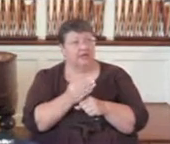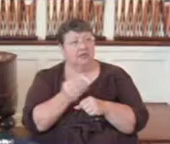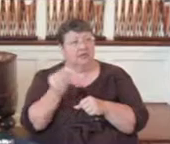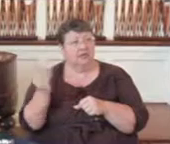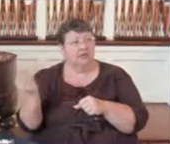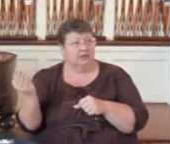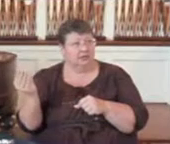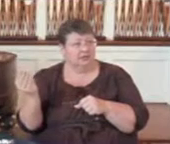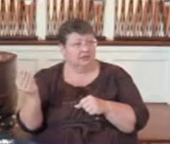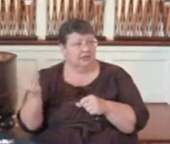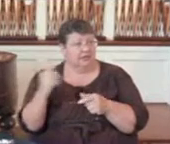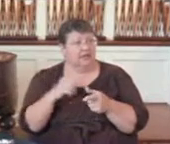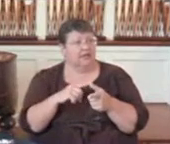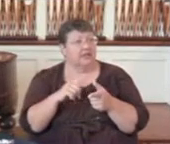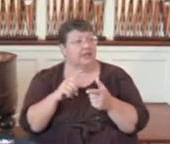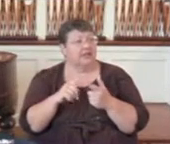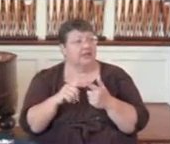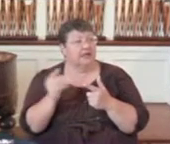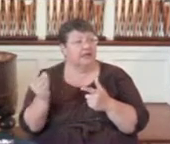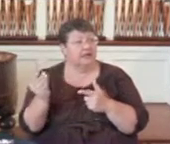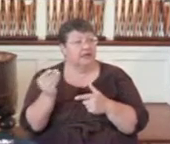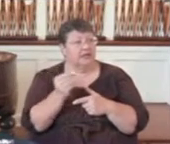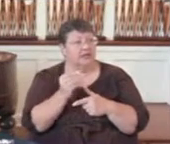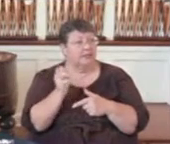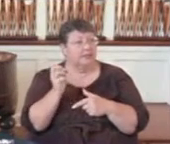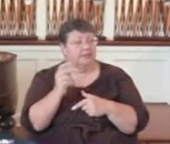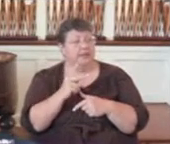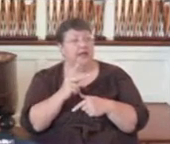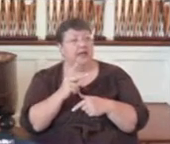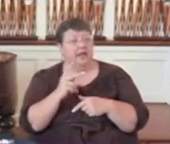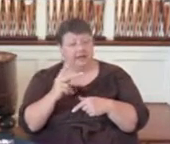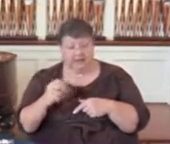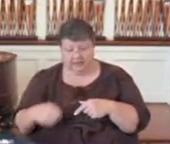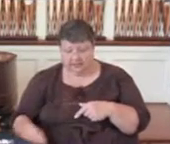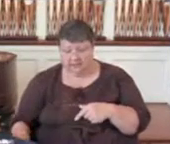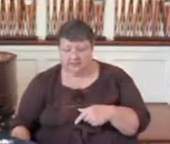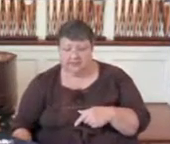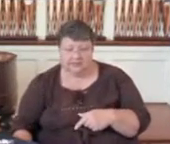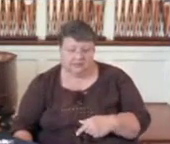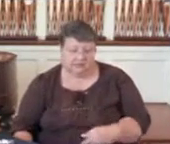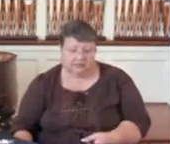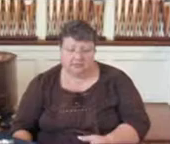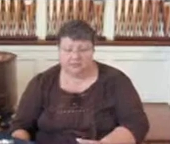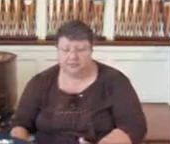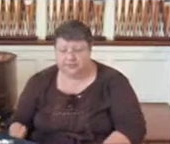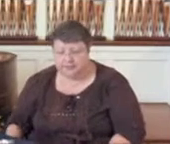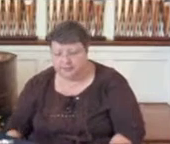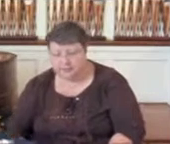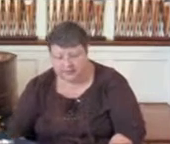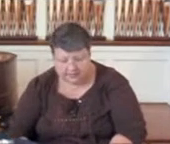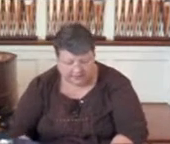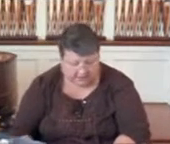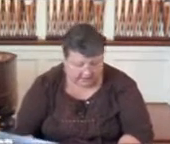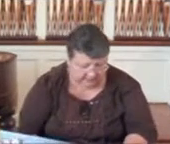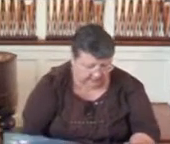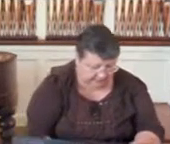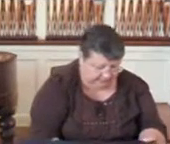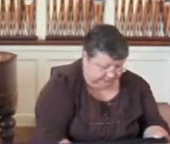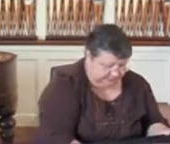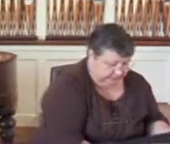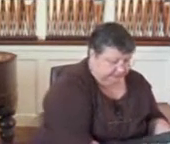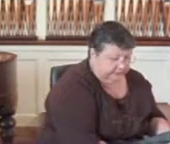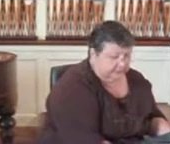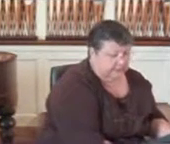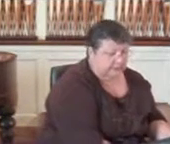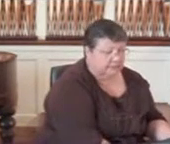the pew, and then pass it back the other way. And when it comes by you, be sure to take a look at some of your neighbors who you're